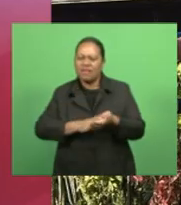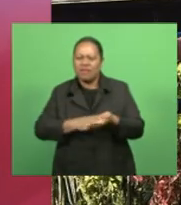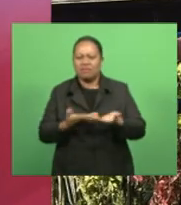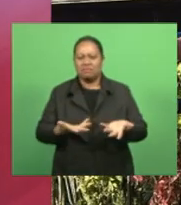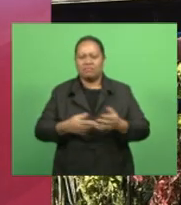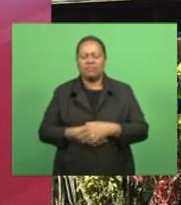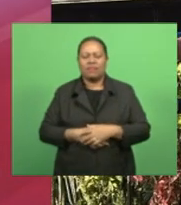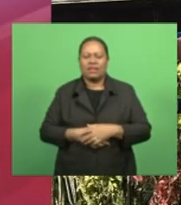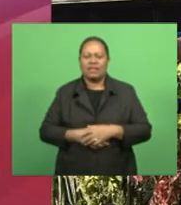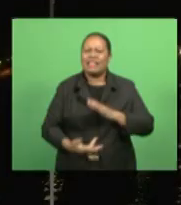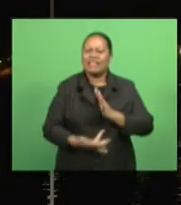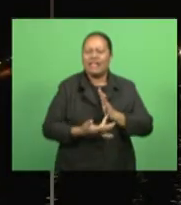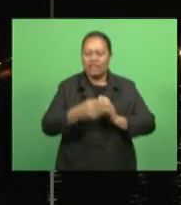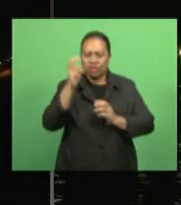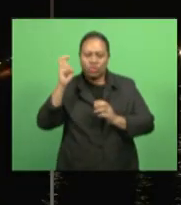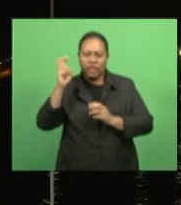just training technique.